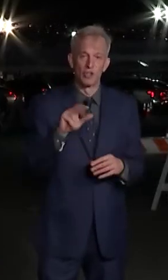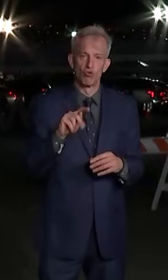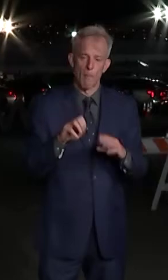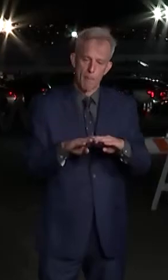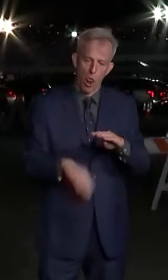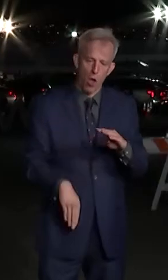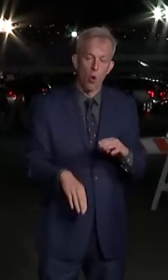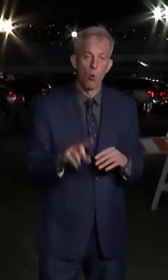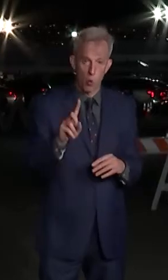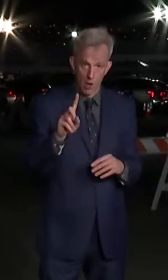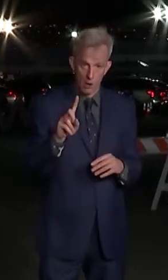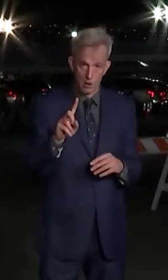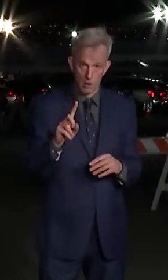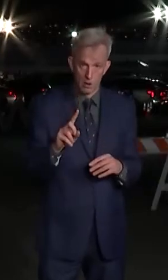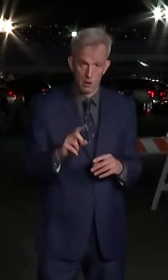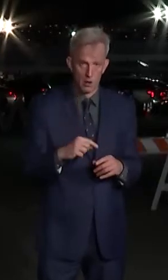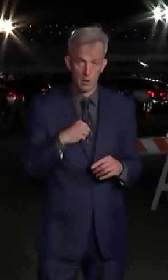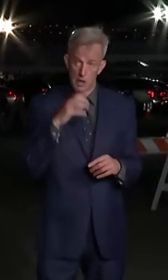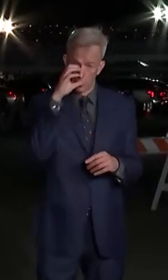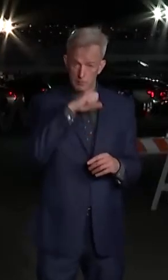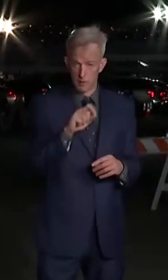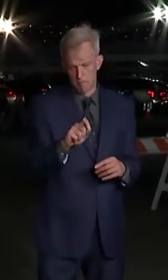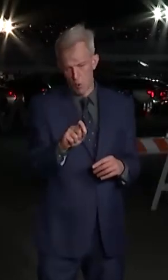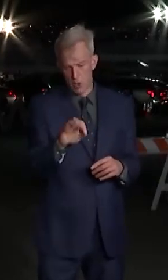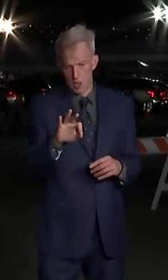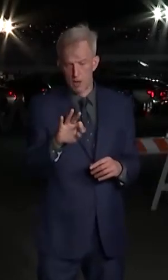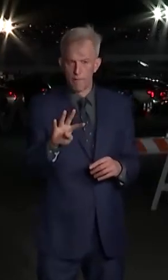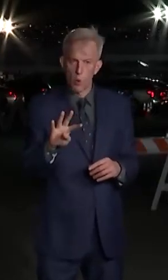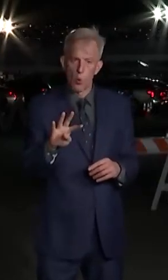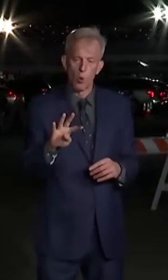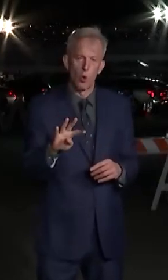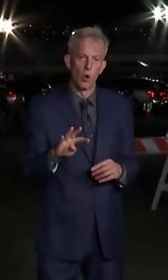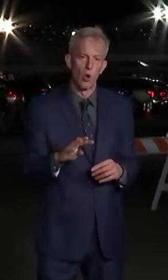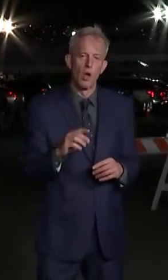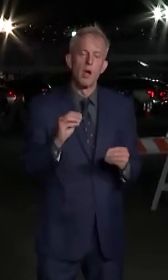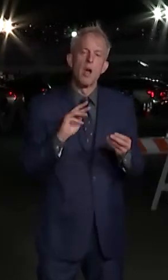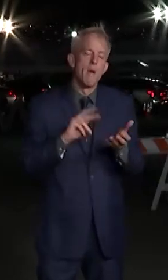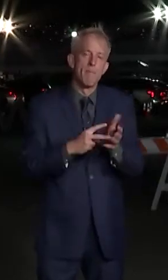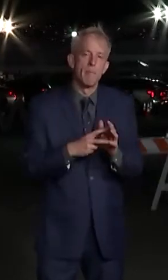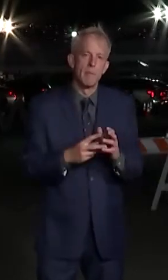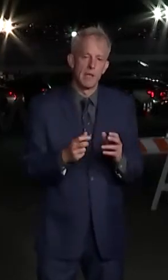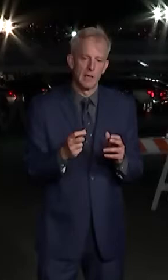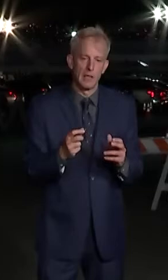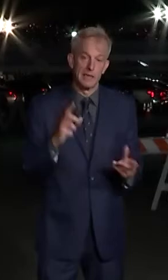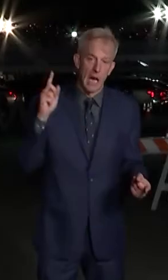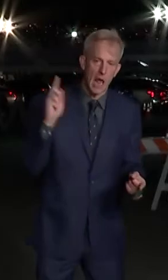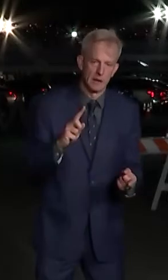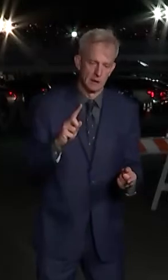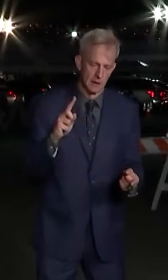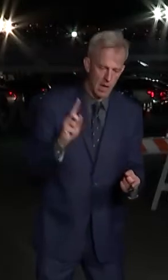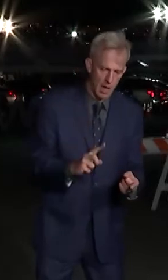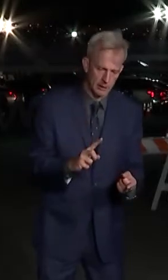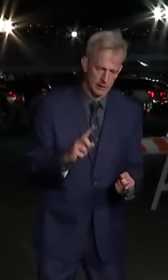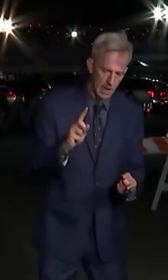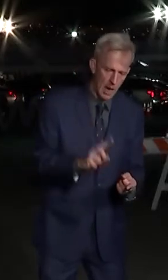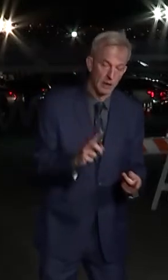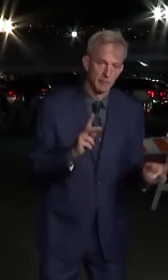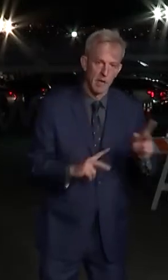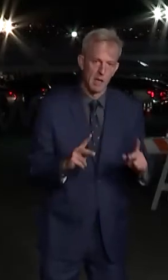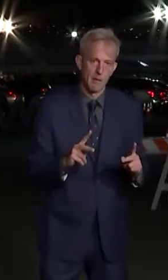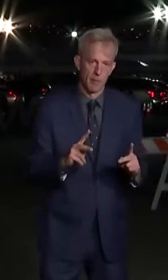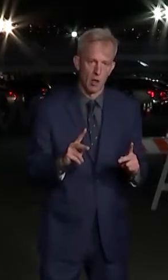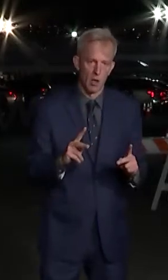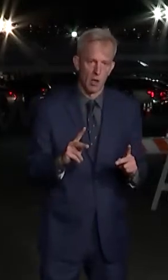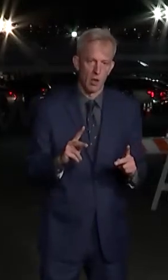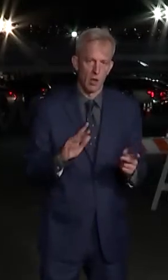below 1 at an estimated 0.94, that fewer people are becoming infected here in Los Angeles than the surge that we've